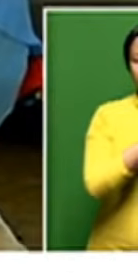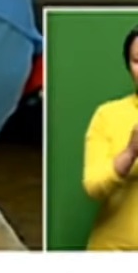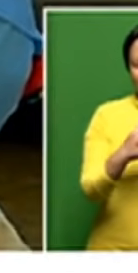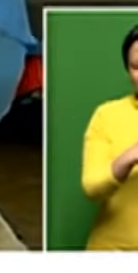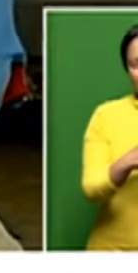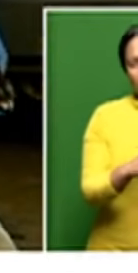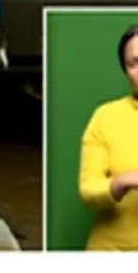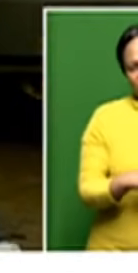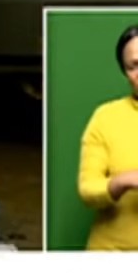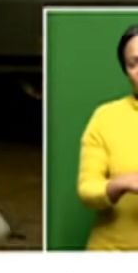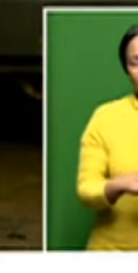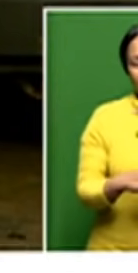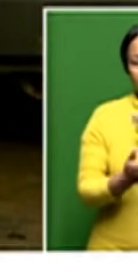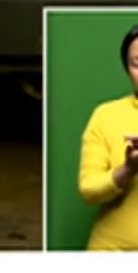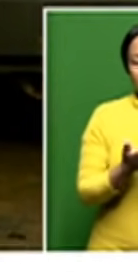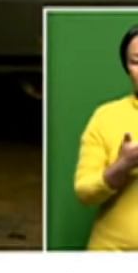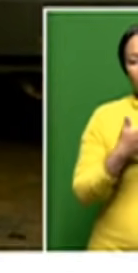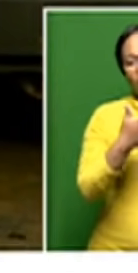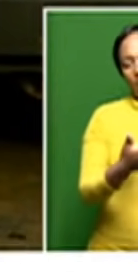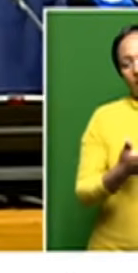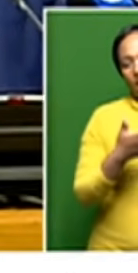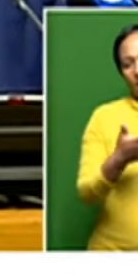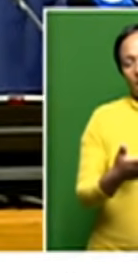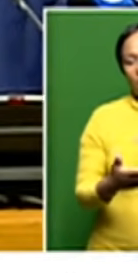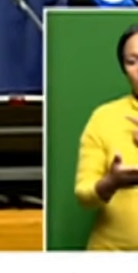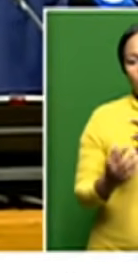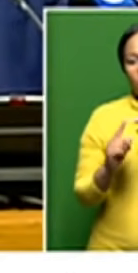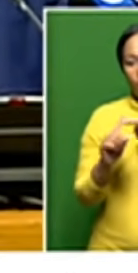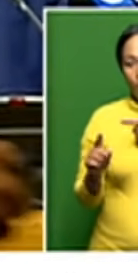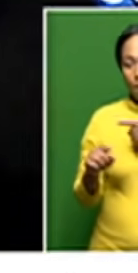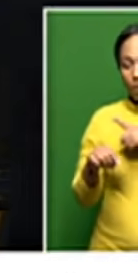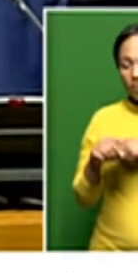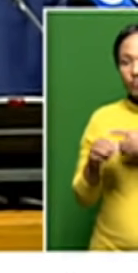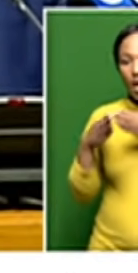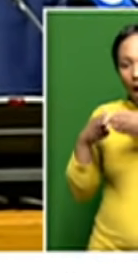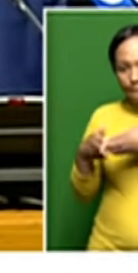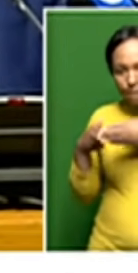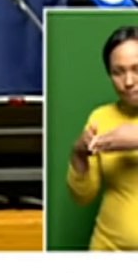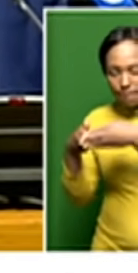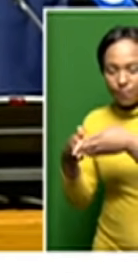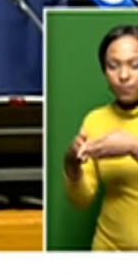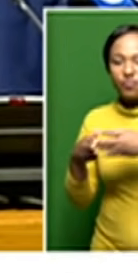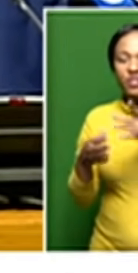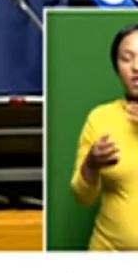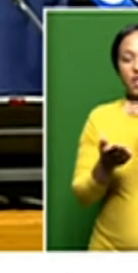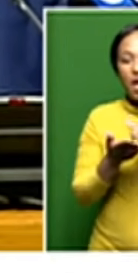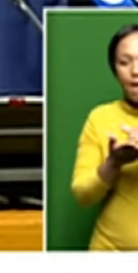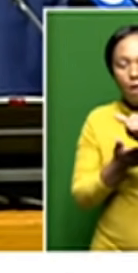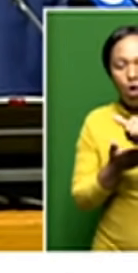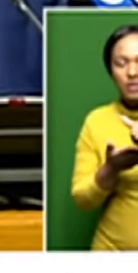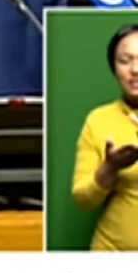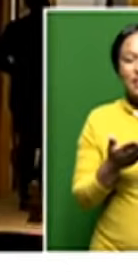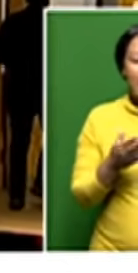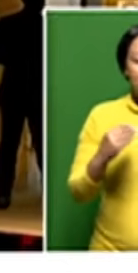them so that they can deliver much needed supplies between the points of entry, the harbors, the airports, and also to the